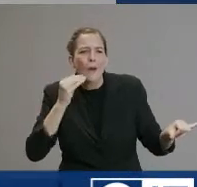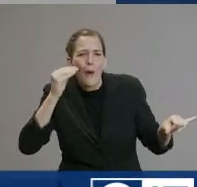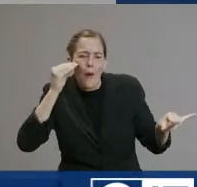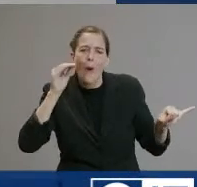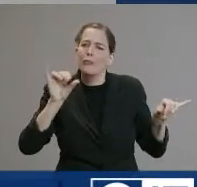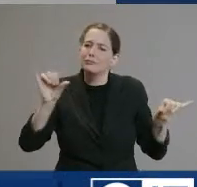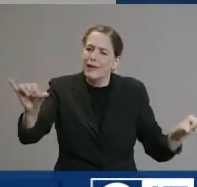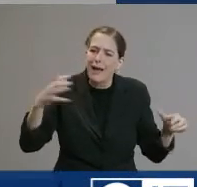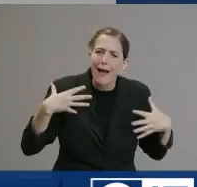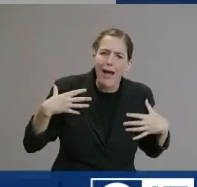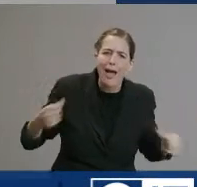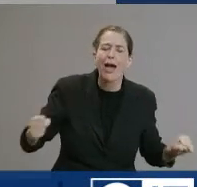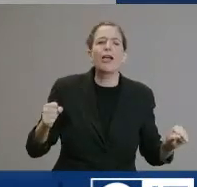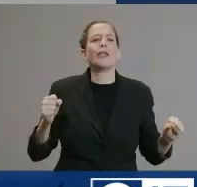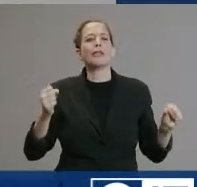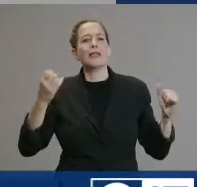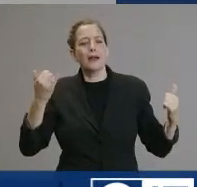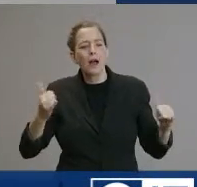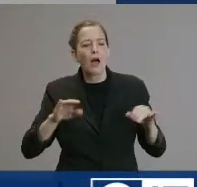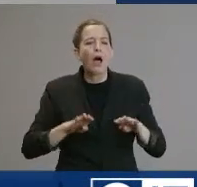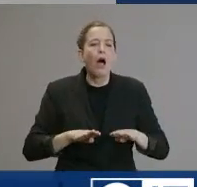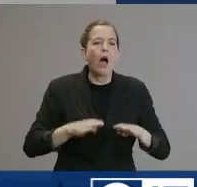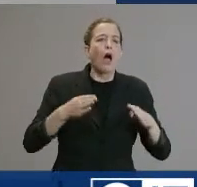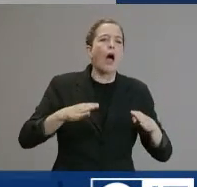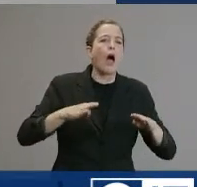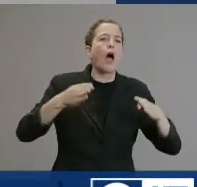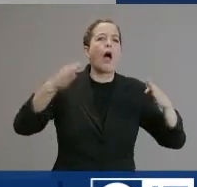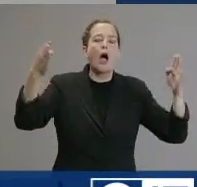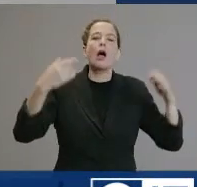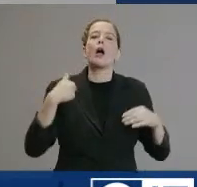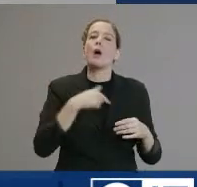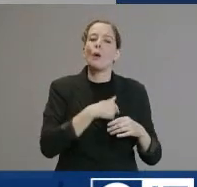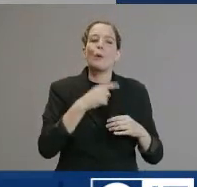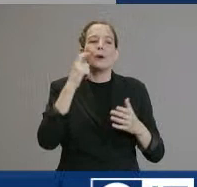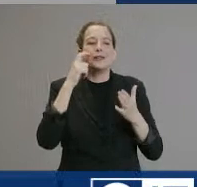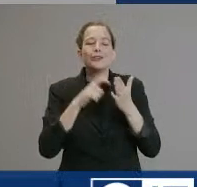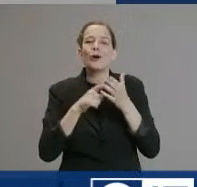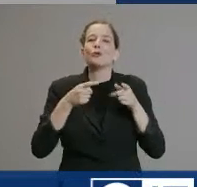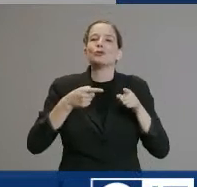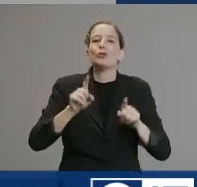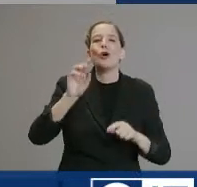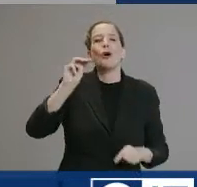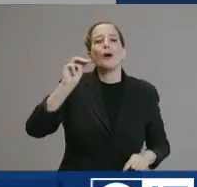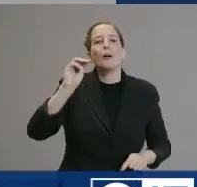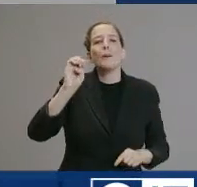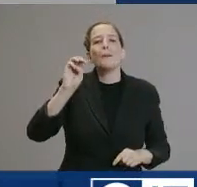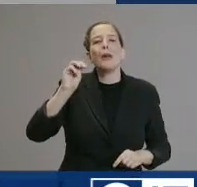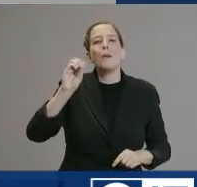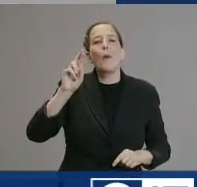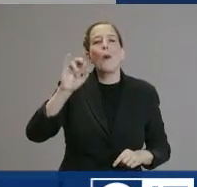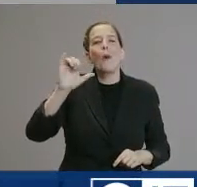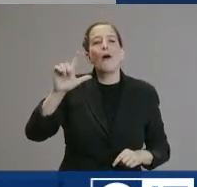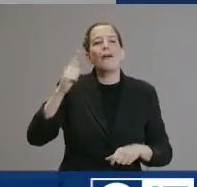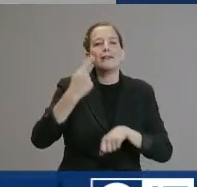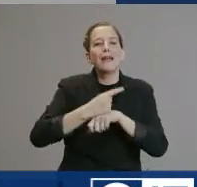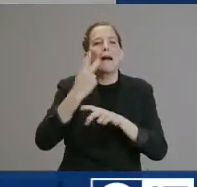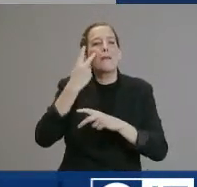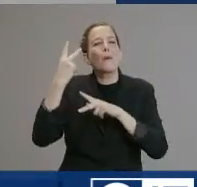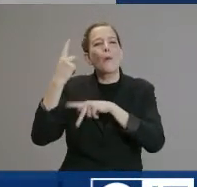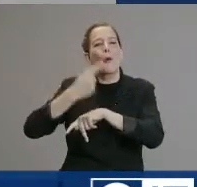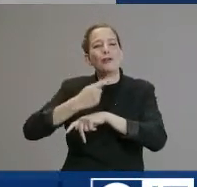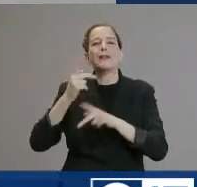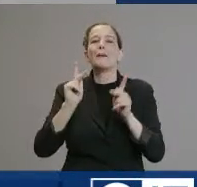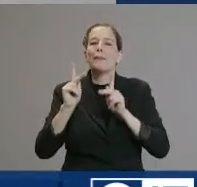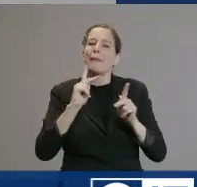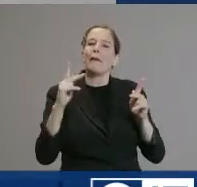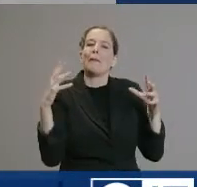of the gatherings that happened over Memorial Day. Of course, we've seen some of the gatherings that have happened for a righteous